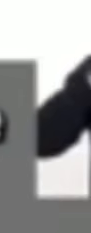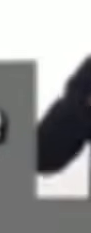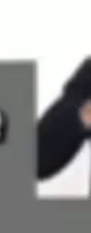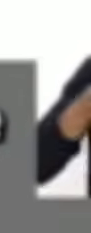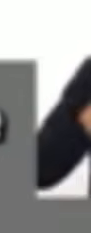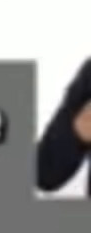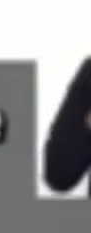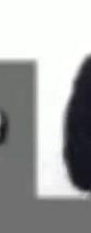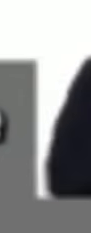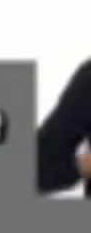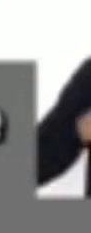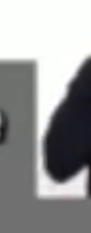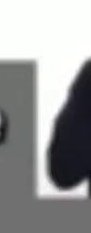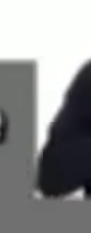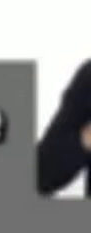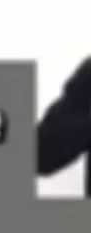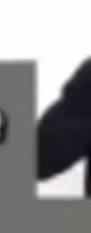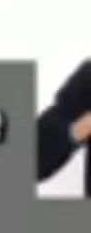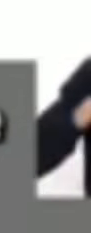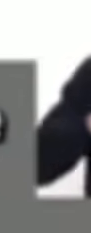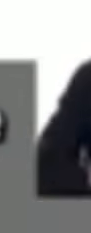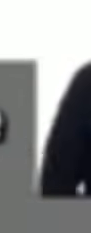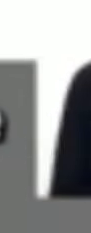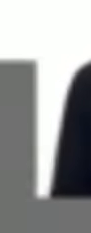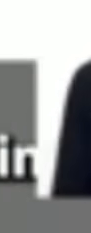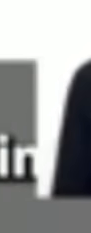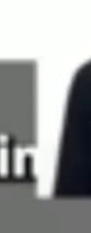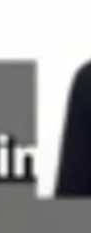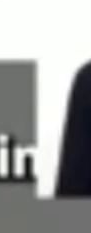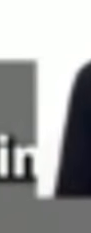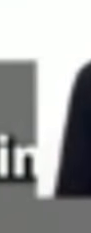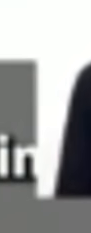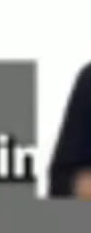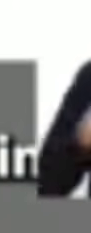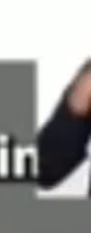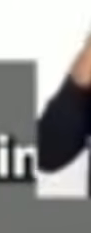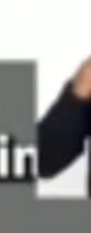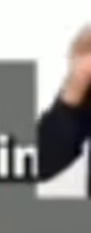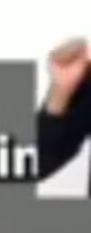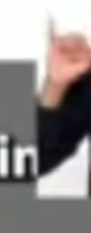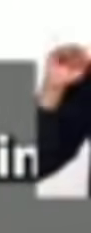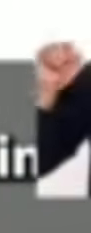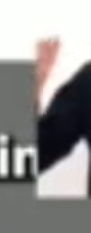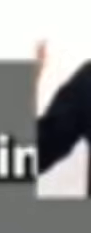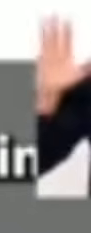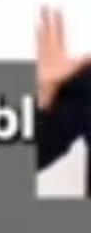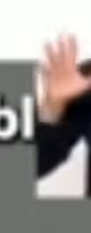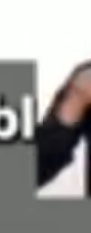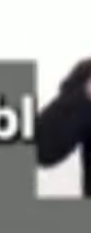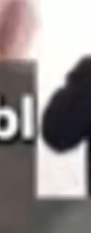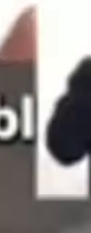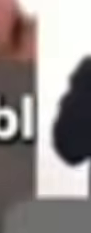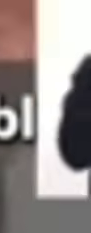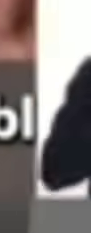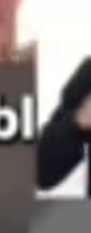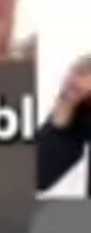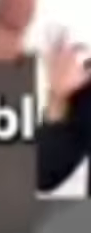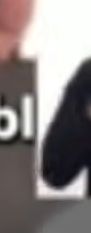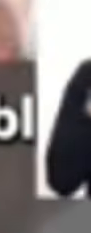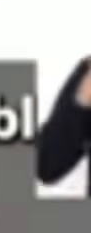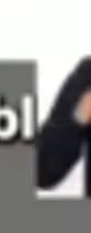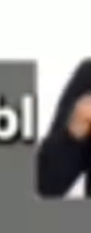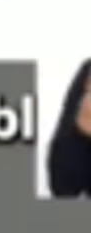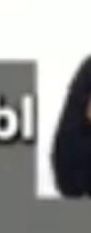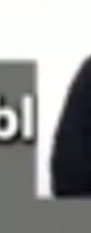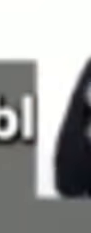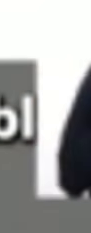tempore presidency of the Pacific Alliance. Now, when we think of Singapore and Latin America, the considerable